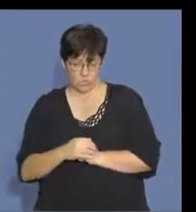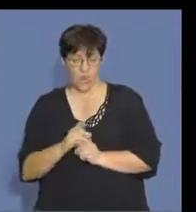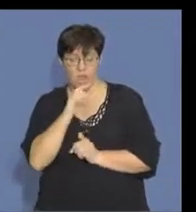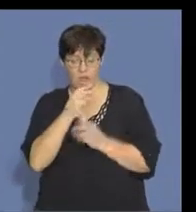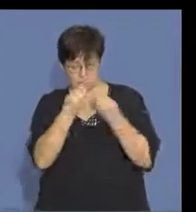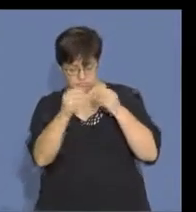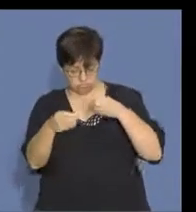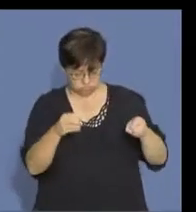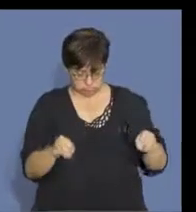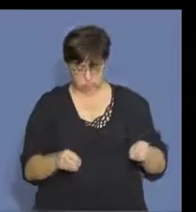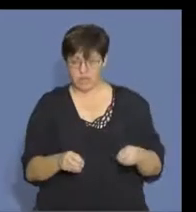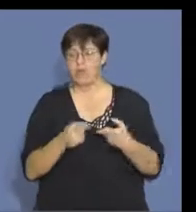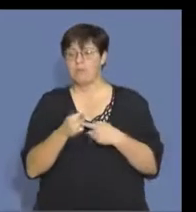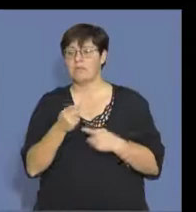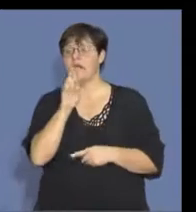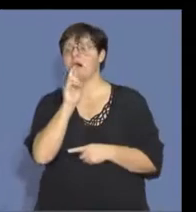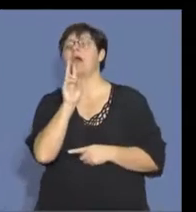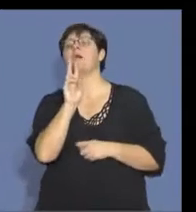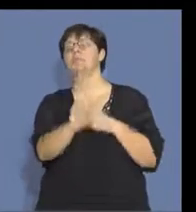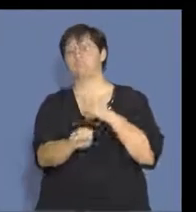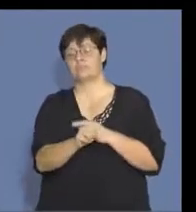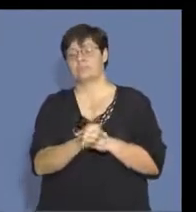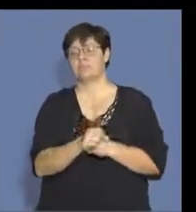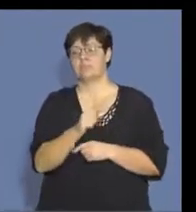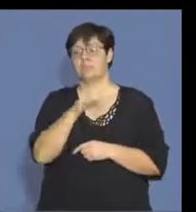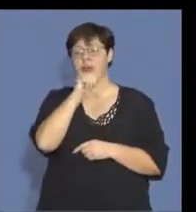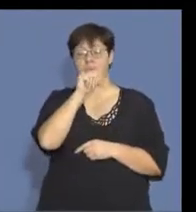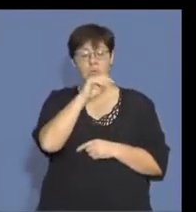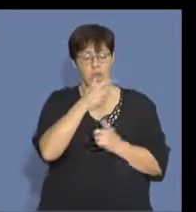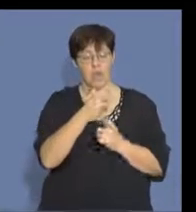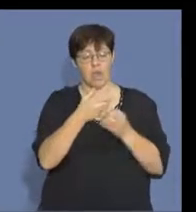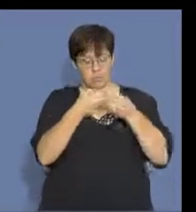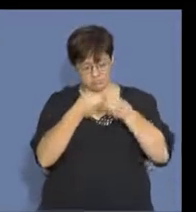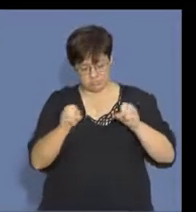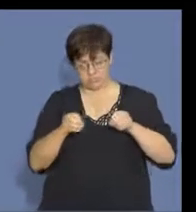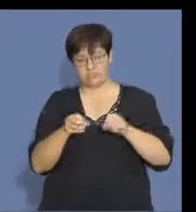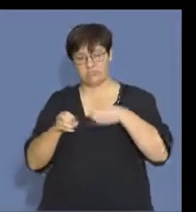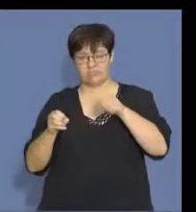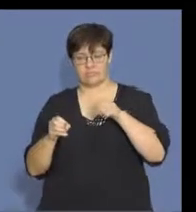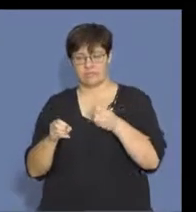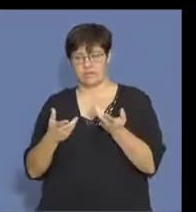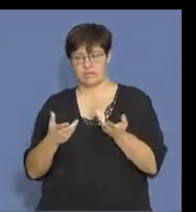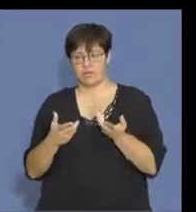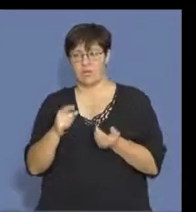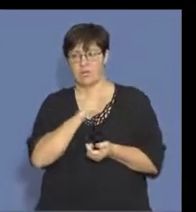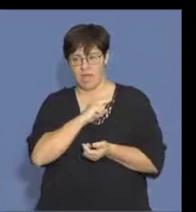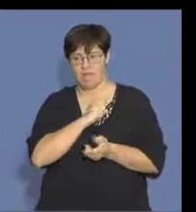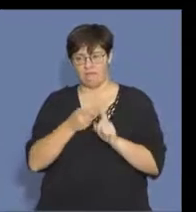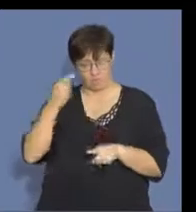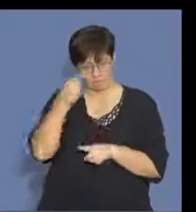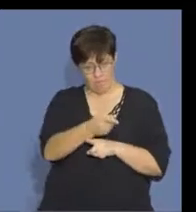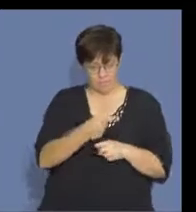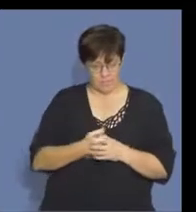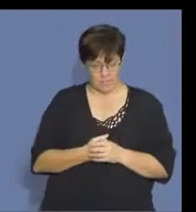So during the process of decomposition, the ammonia is broken and released from the breakdown of amino acids.